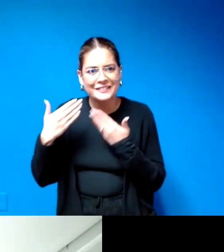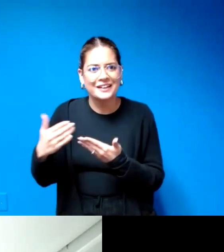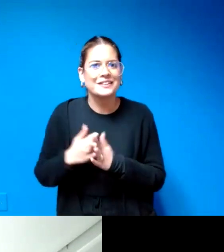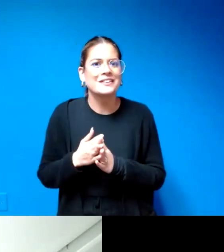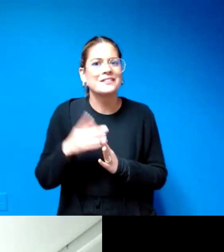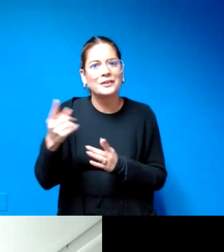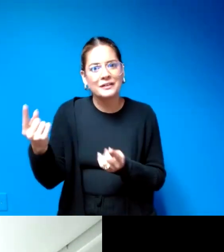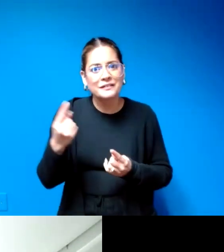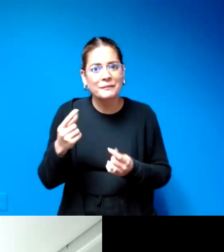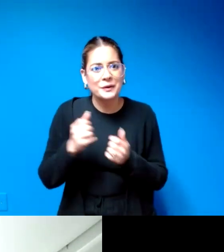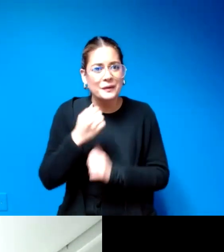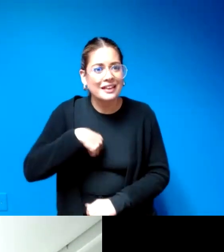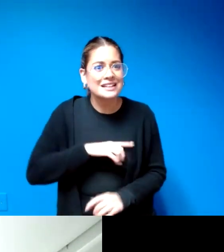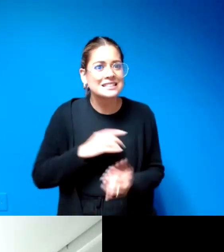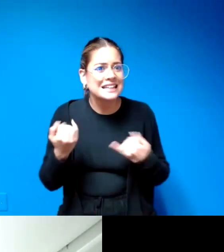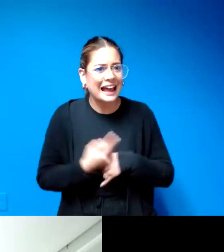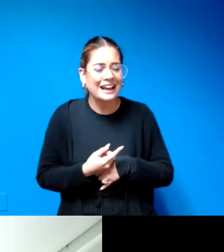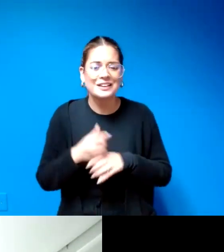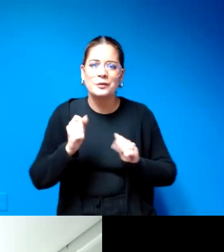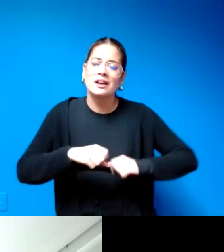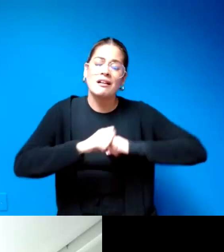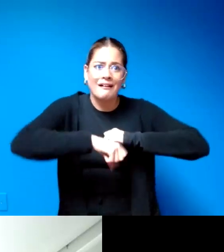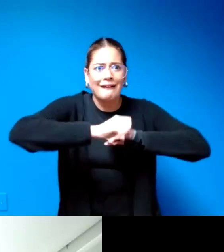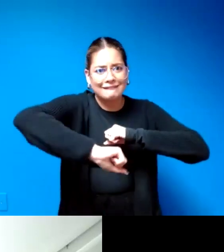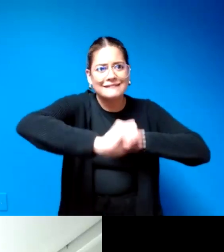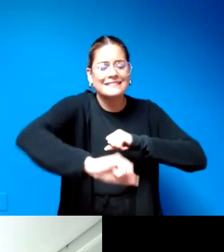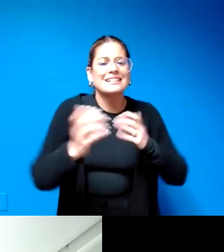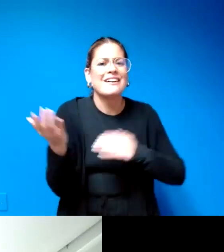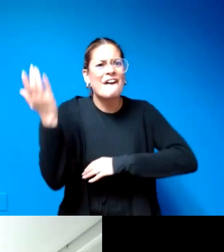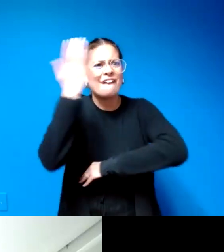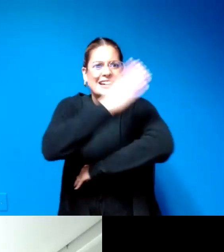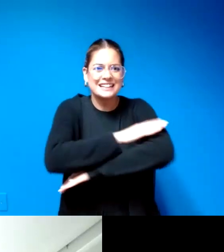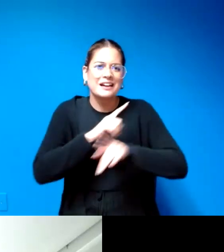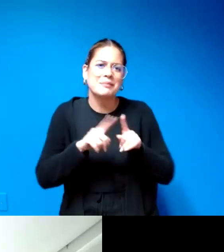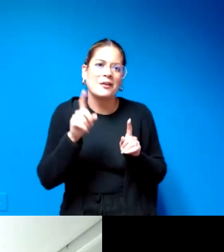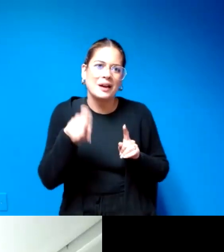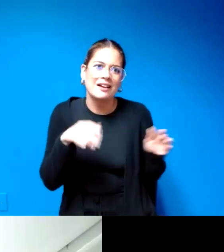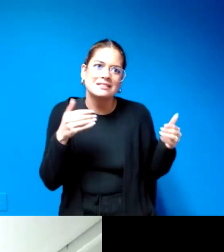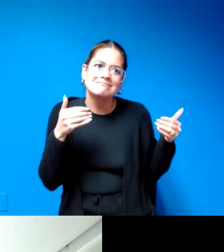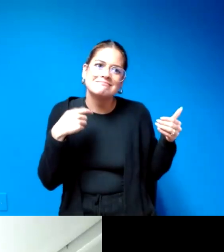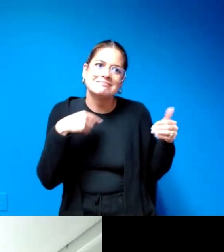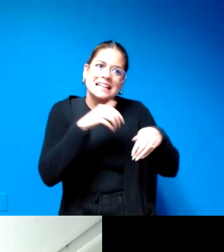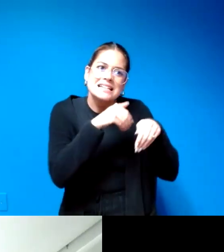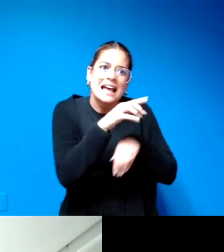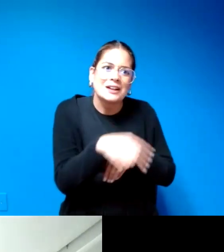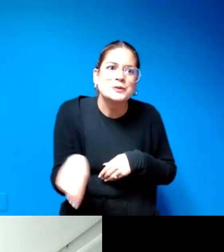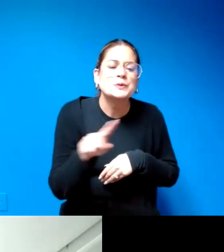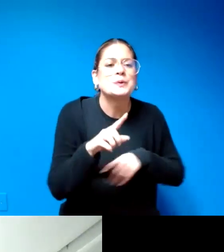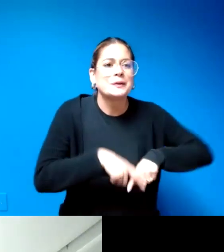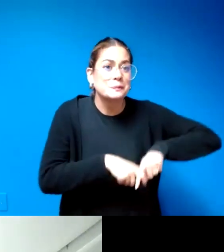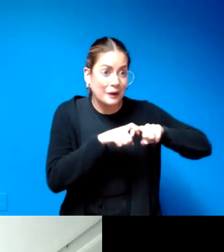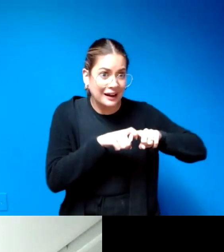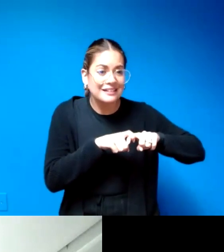us today. We could probably talk all day about this, but unfortunately we do have to send folks on their break and go